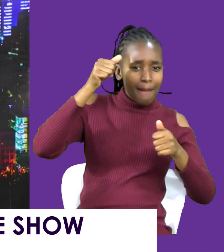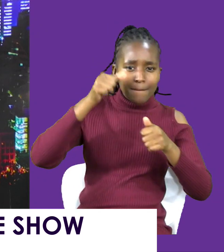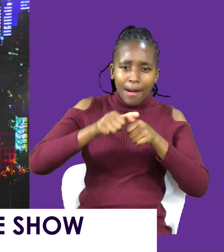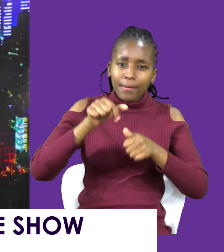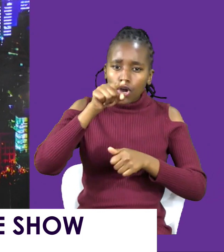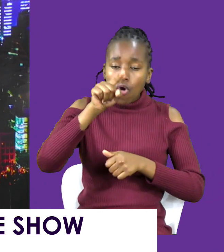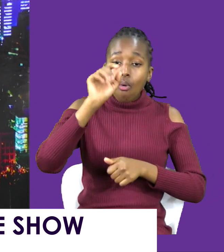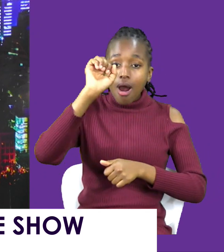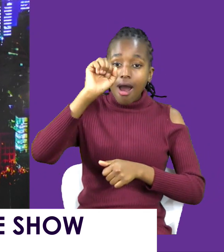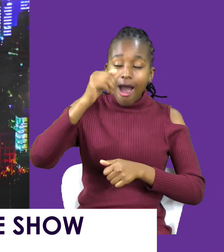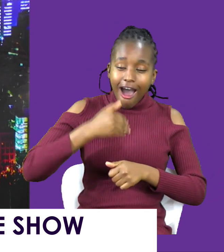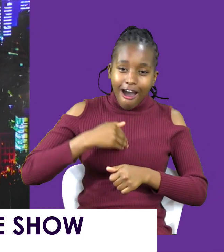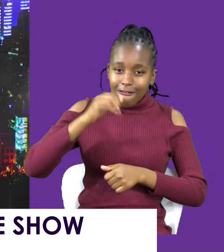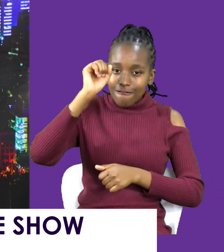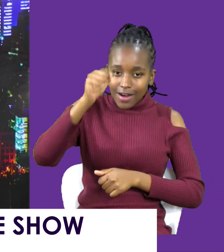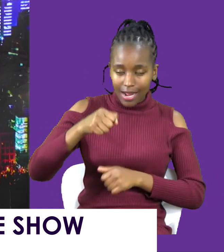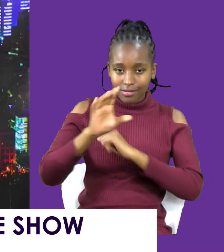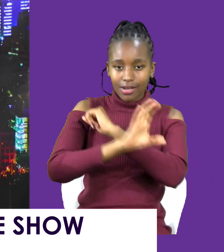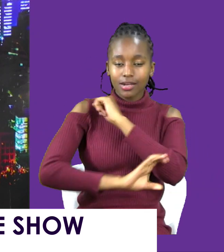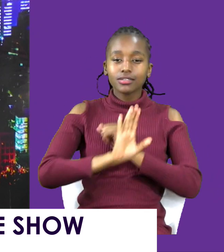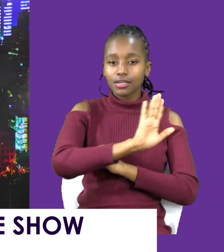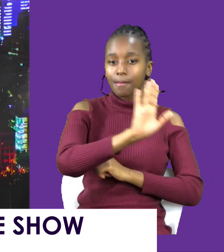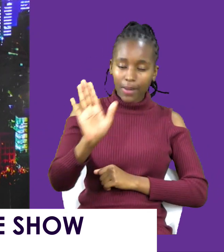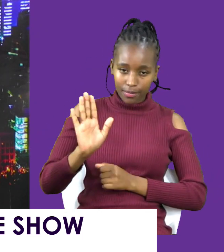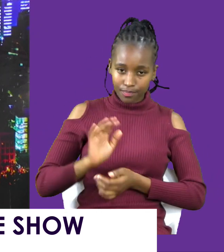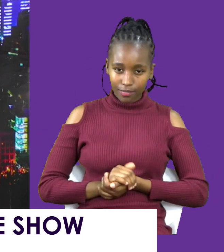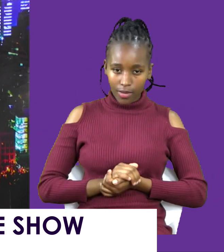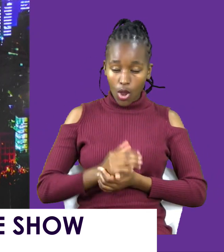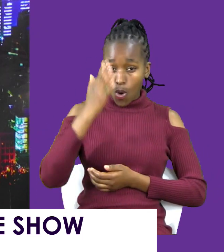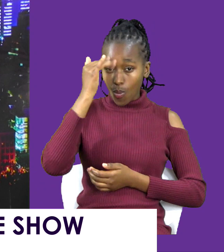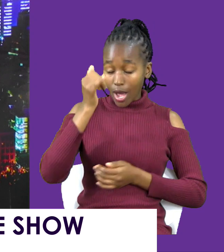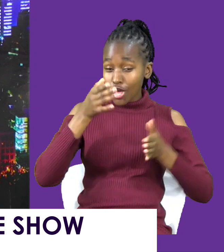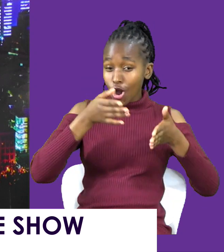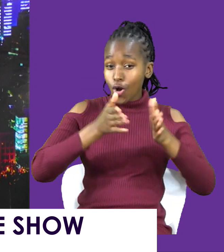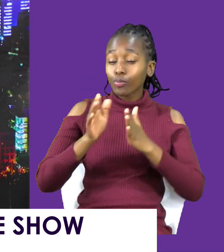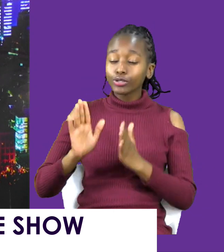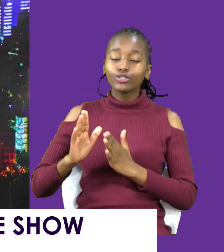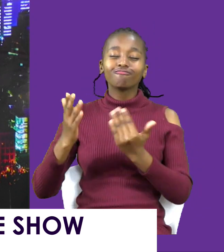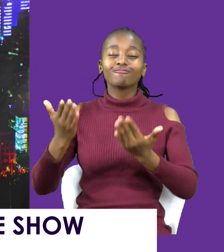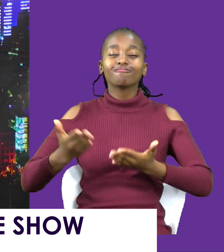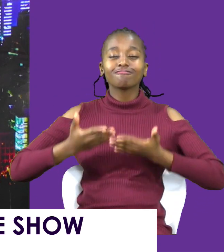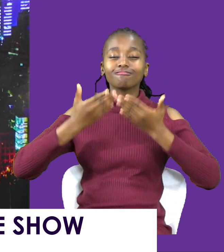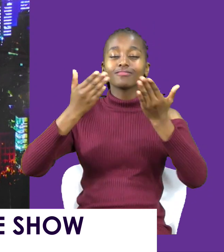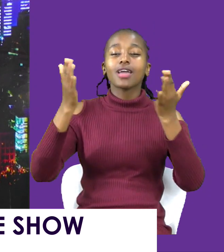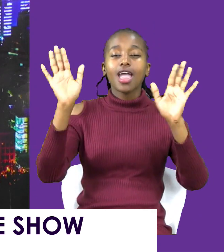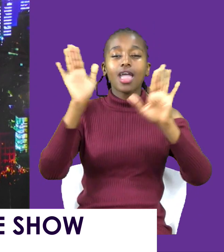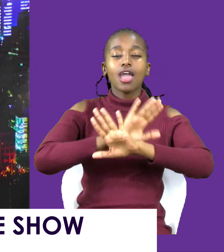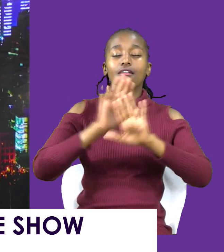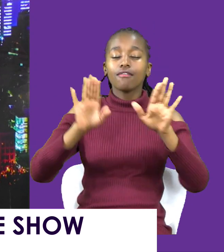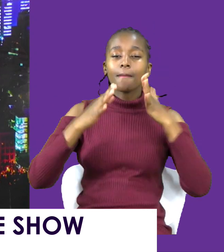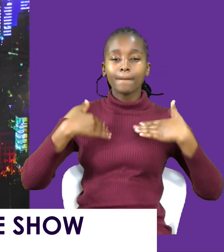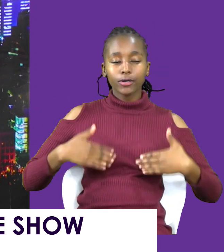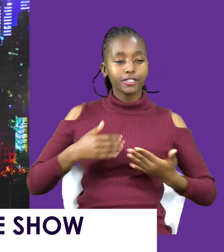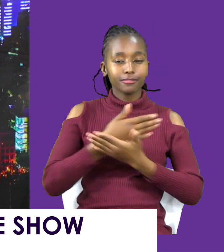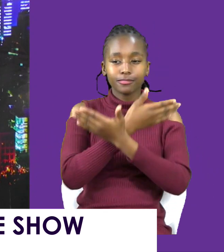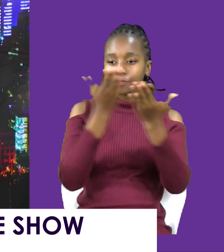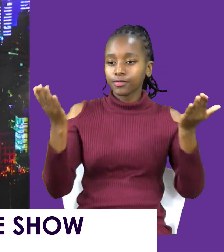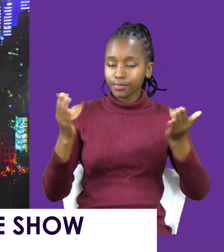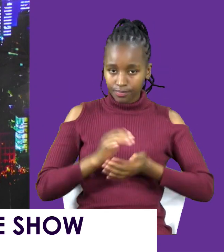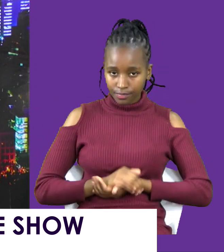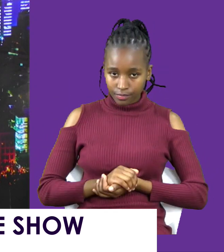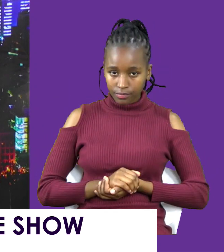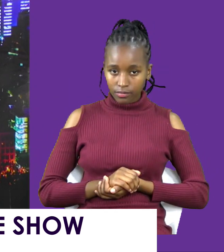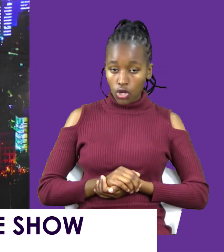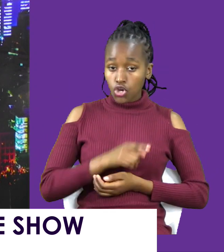also, because opportunity and chance happens to everybody. Otherwise, we could not be here. The reason why you're